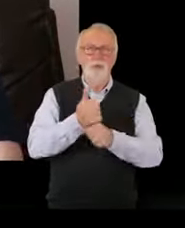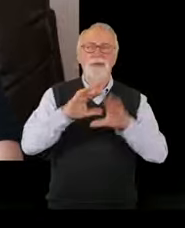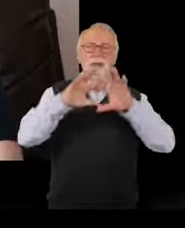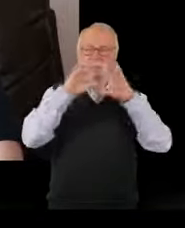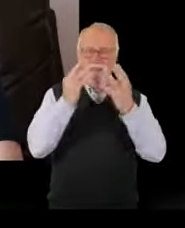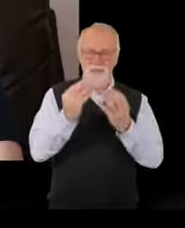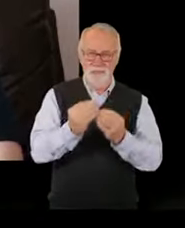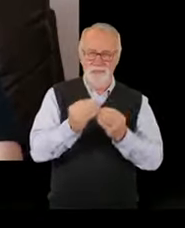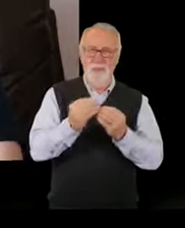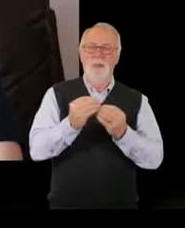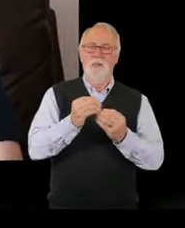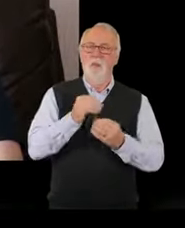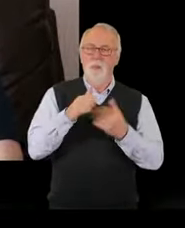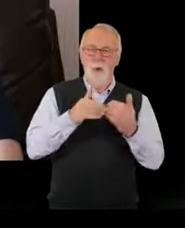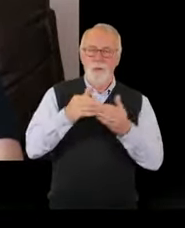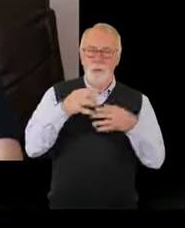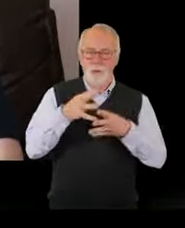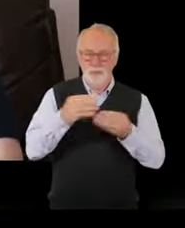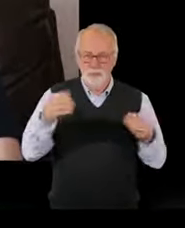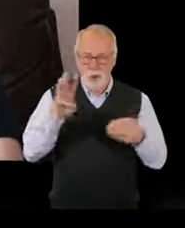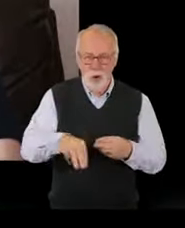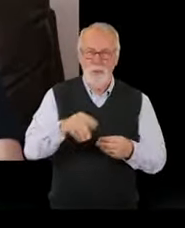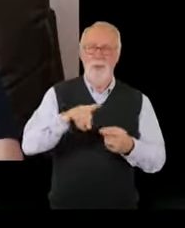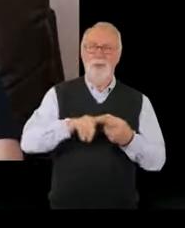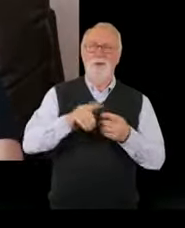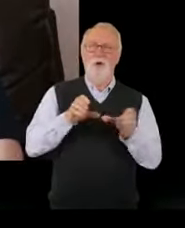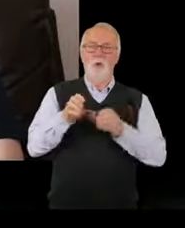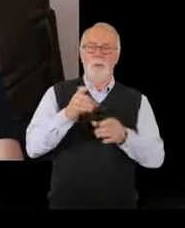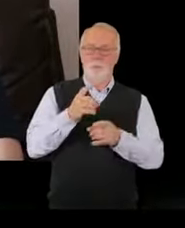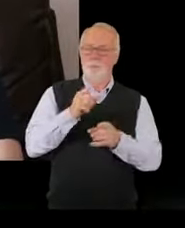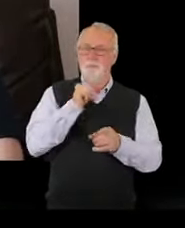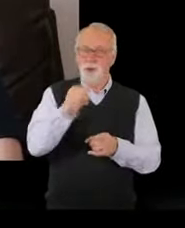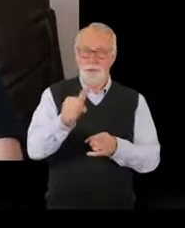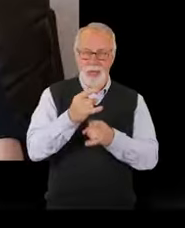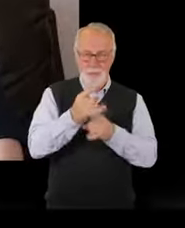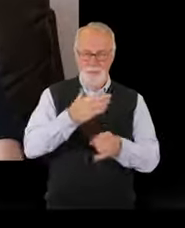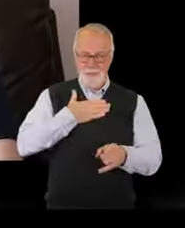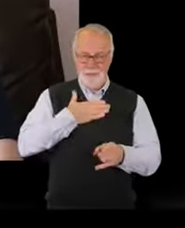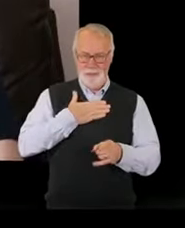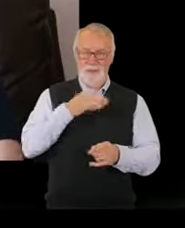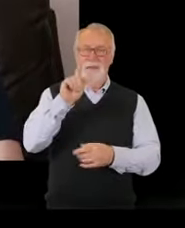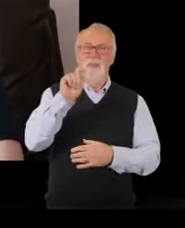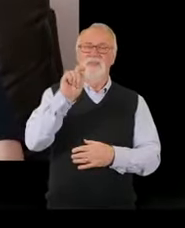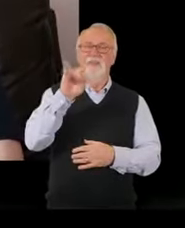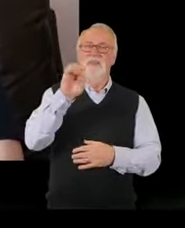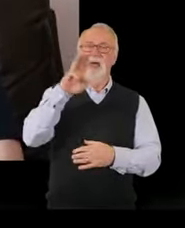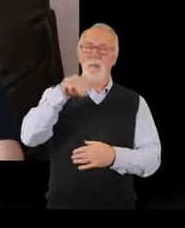about everything that had gone wrong for me and what could be done to help me.